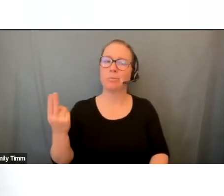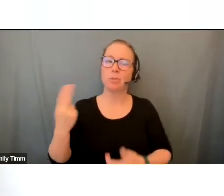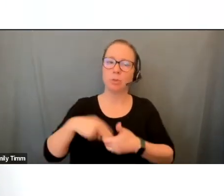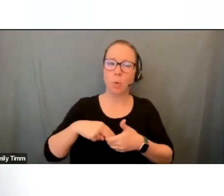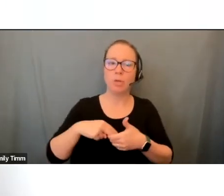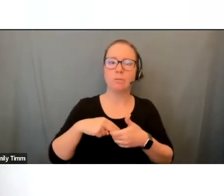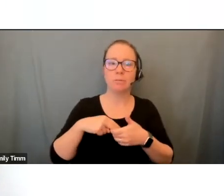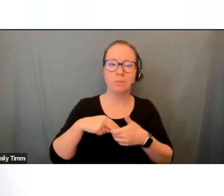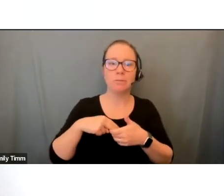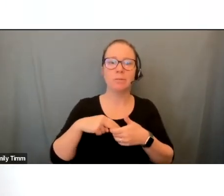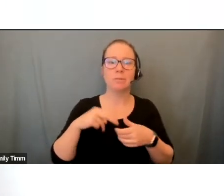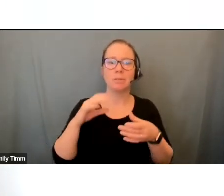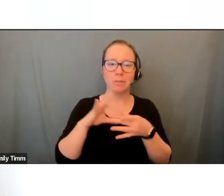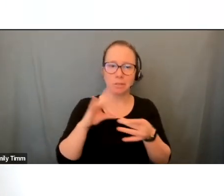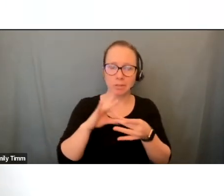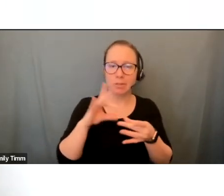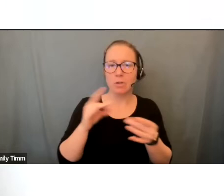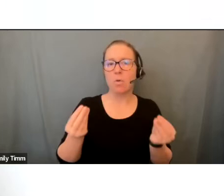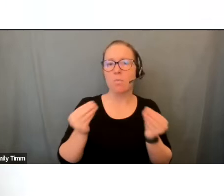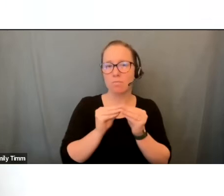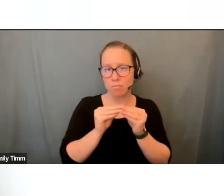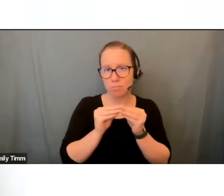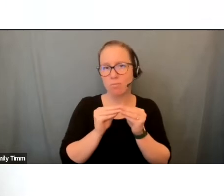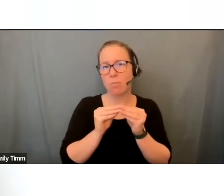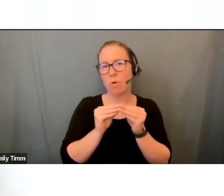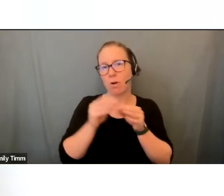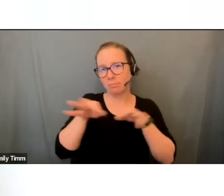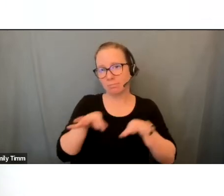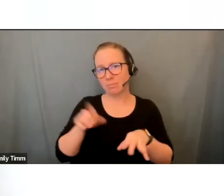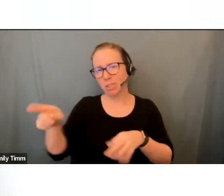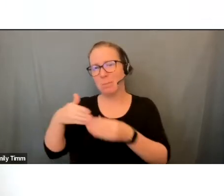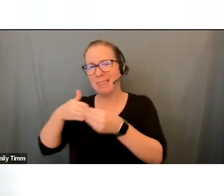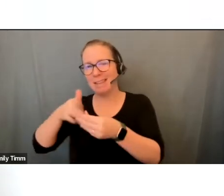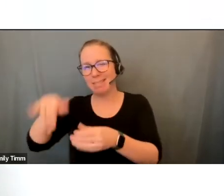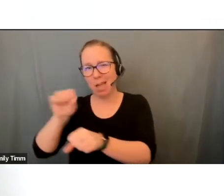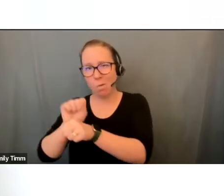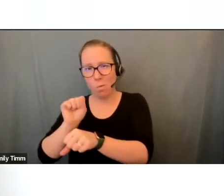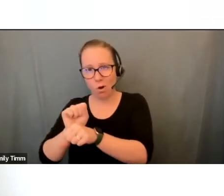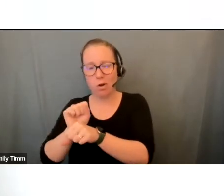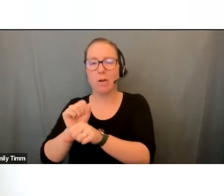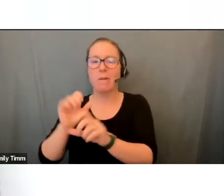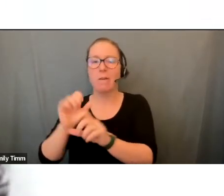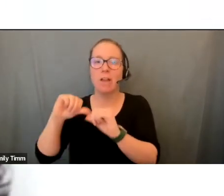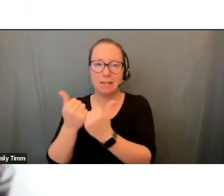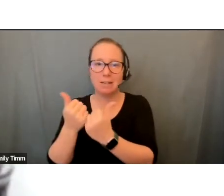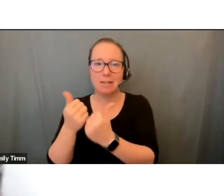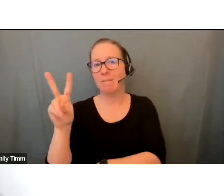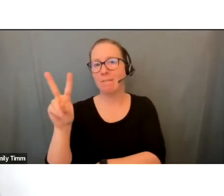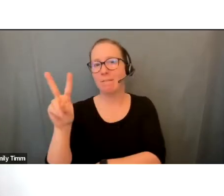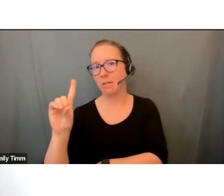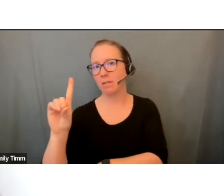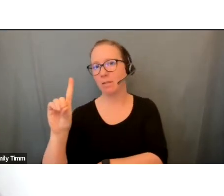bit more explanation around this. She's been leading that work as the agency of Vermont Department of Health has the